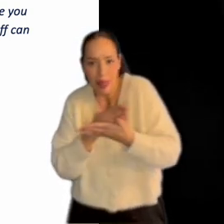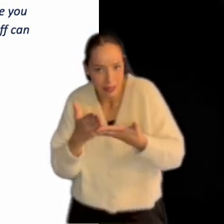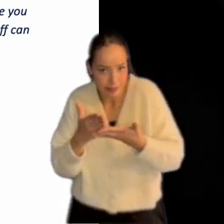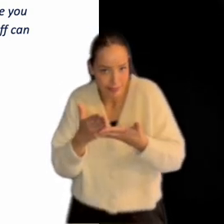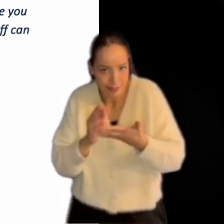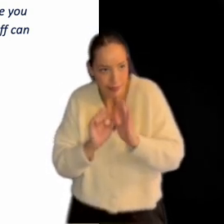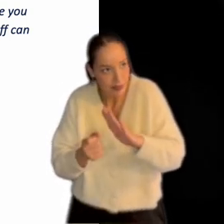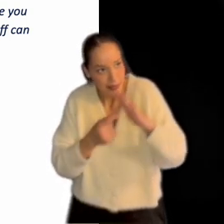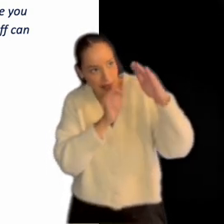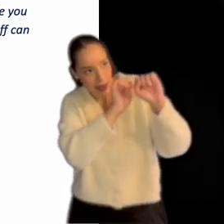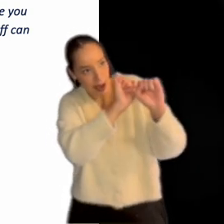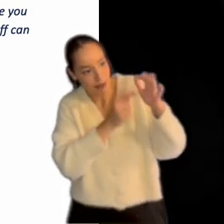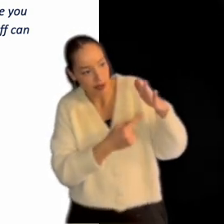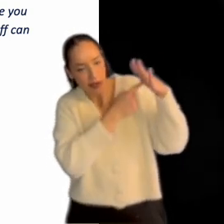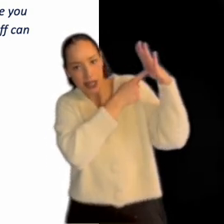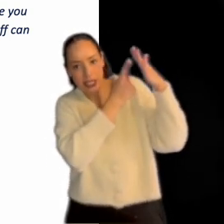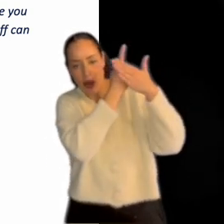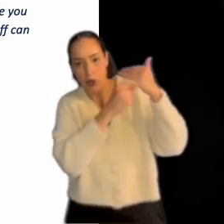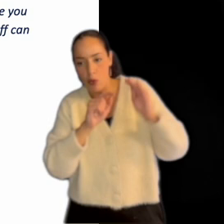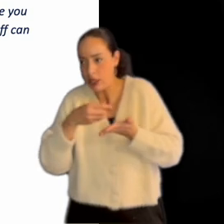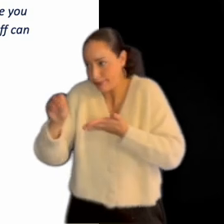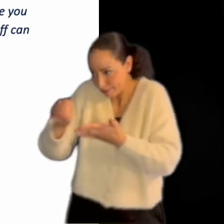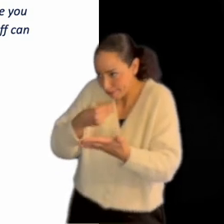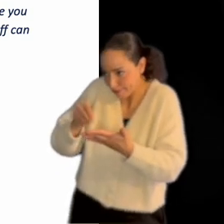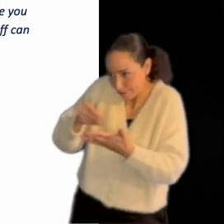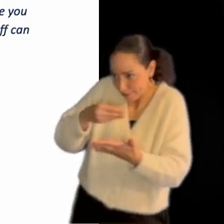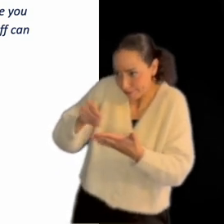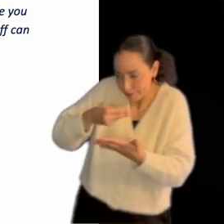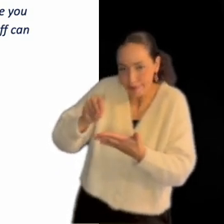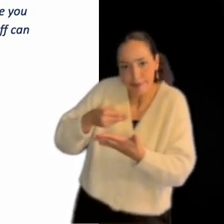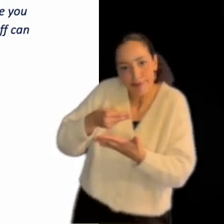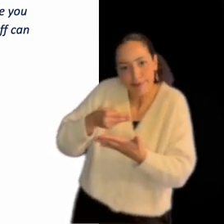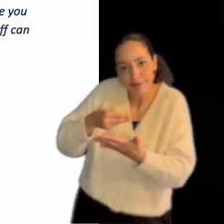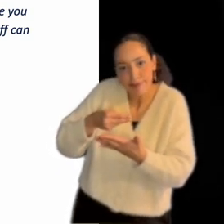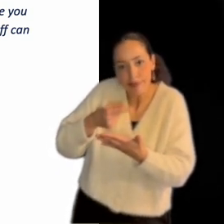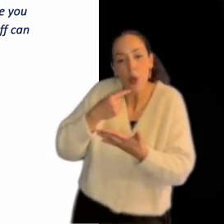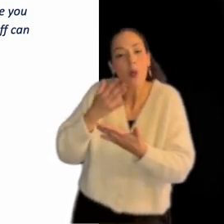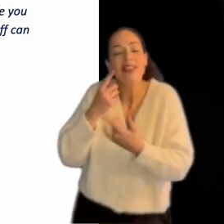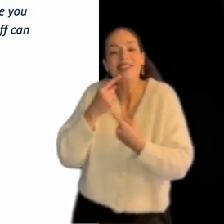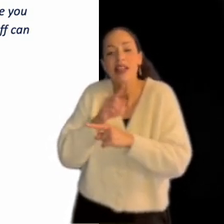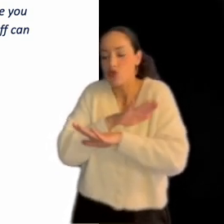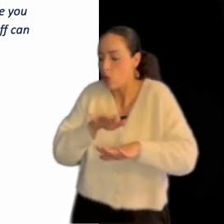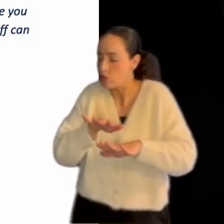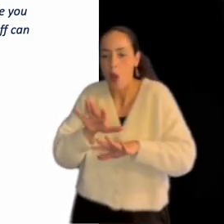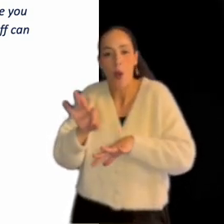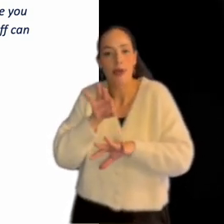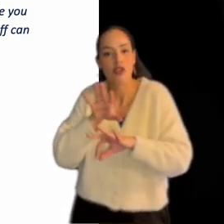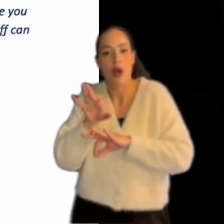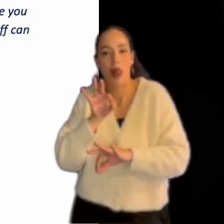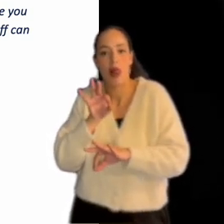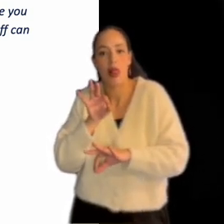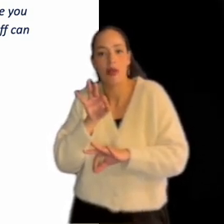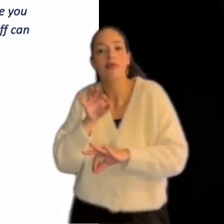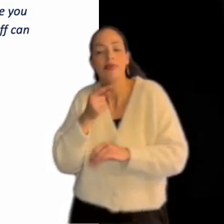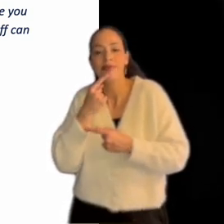rent arrears. With its bold emphasis on not optional, it is evident that there's little room for anything else.